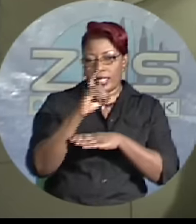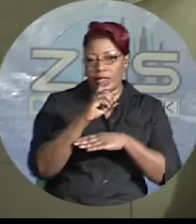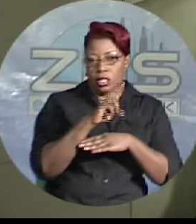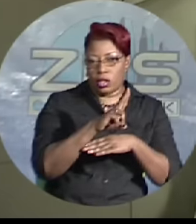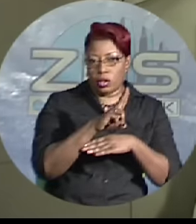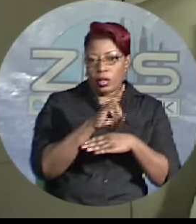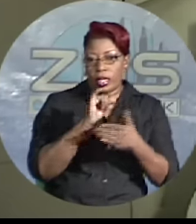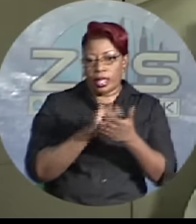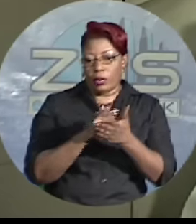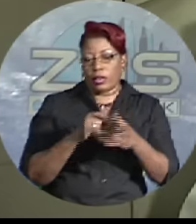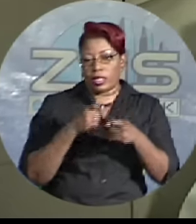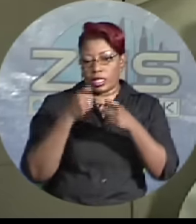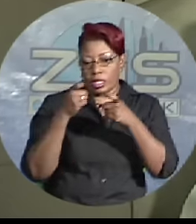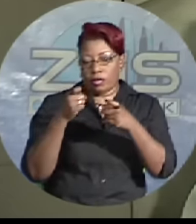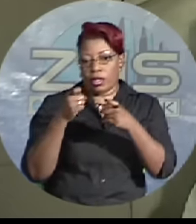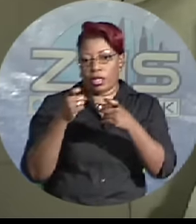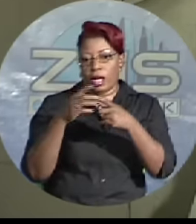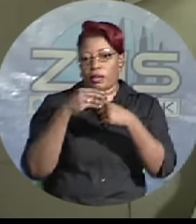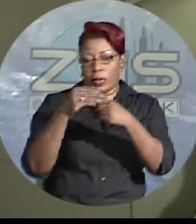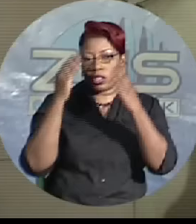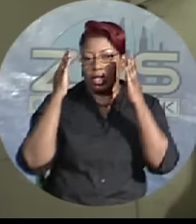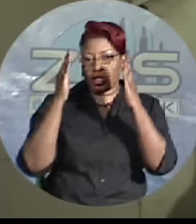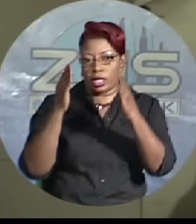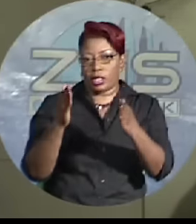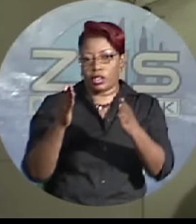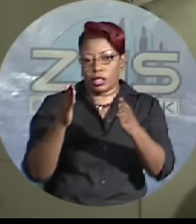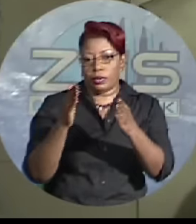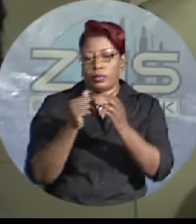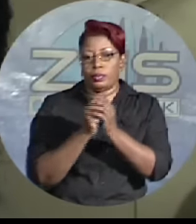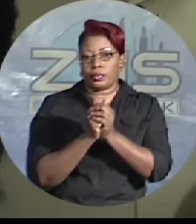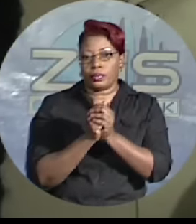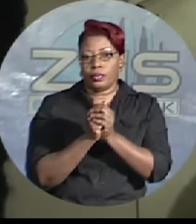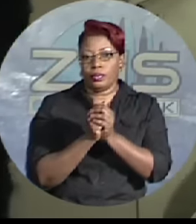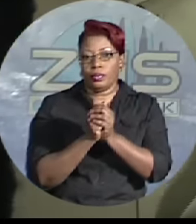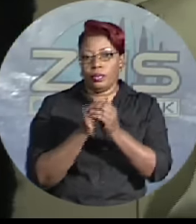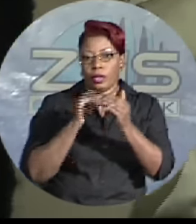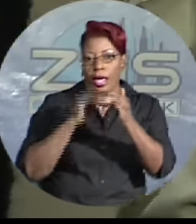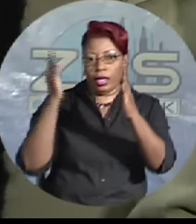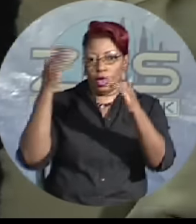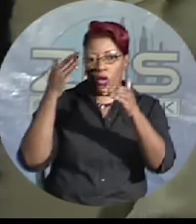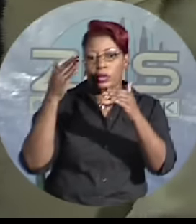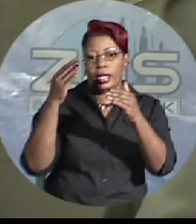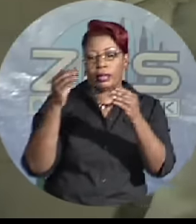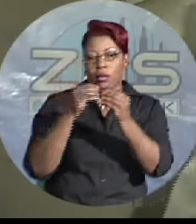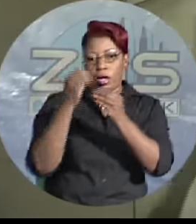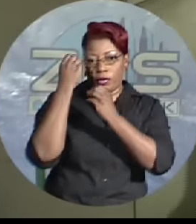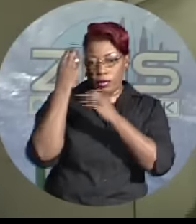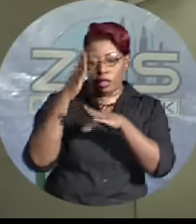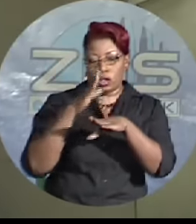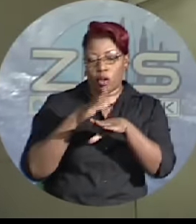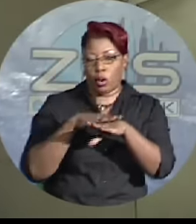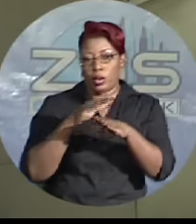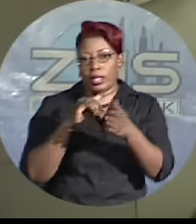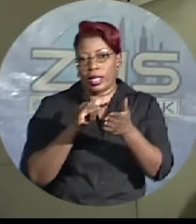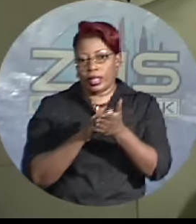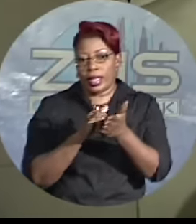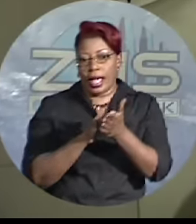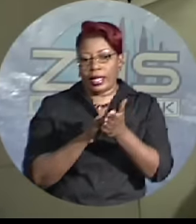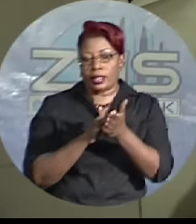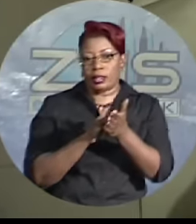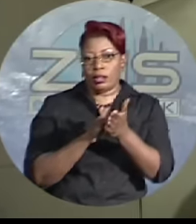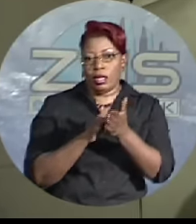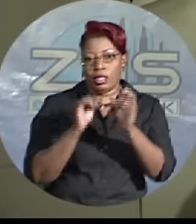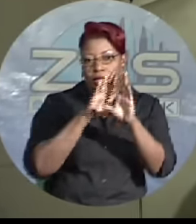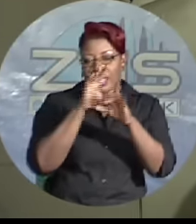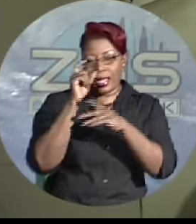is going to be given meticulous attention, and I'm hoping to get an update soon that will point clearly